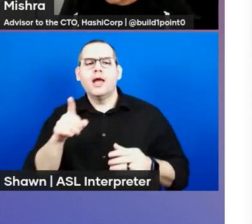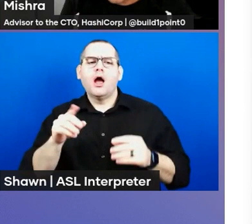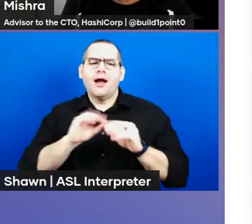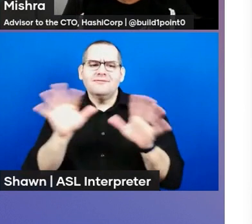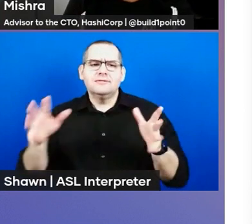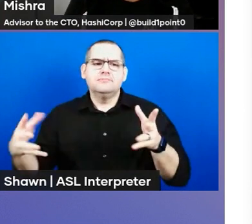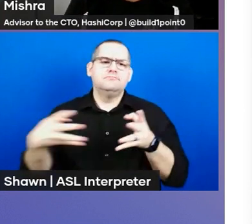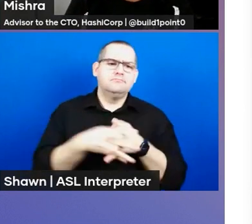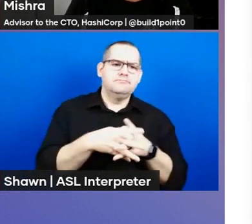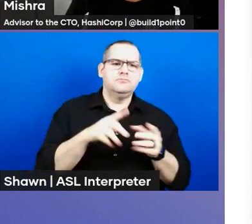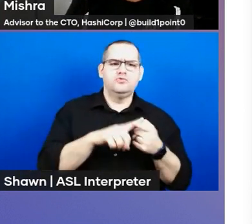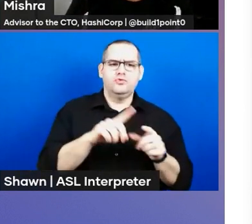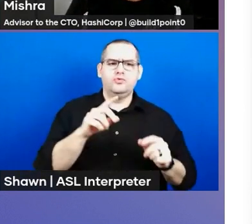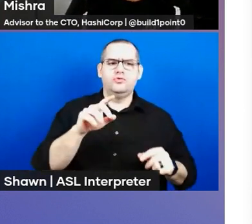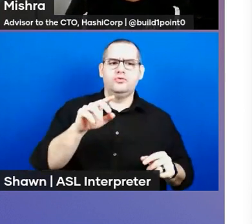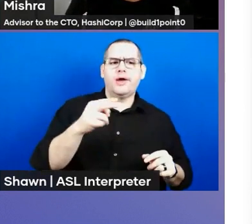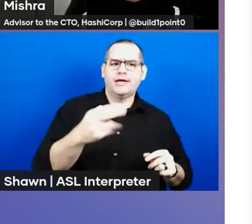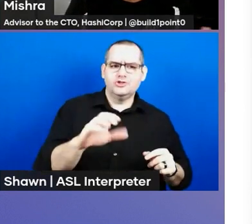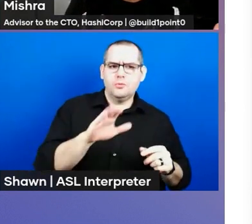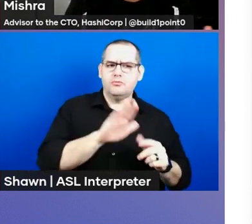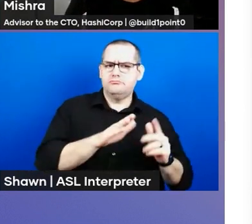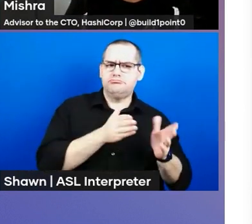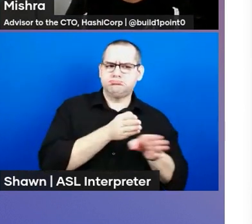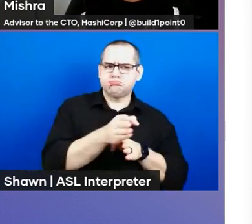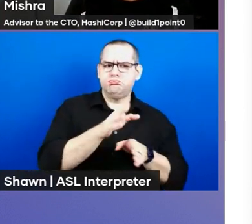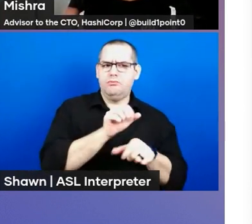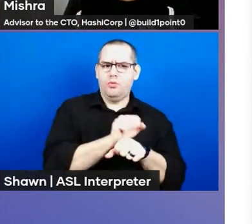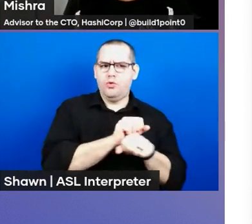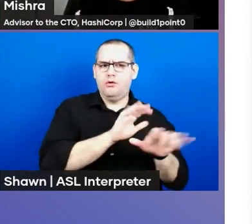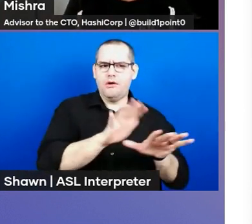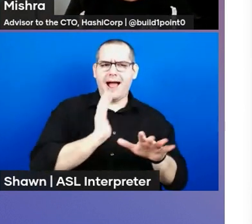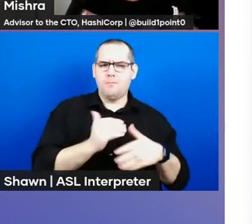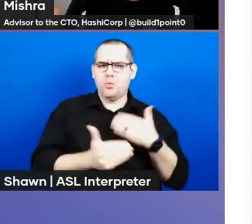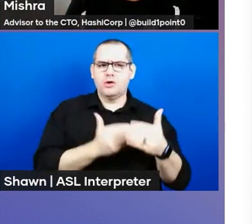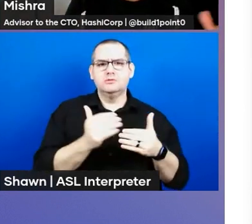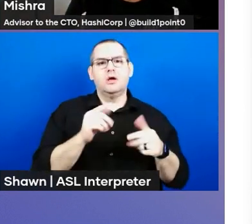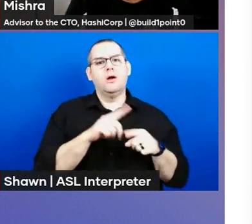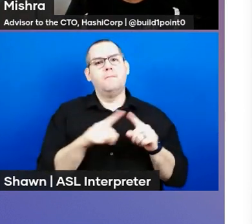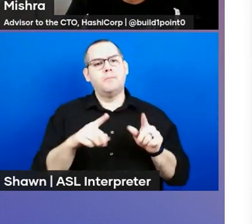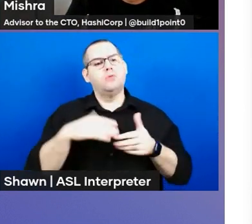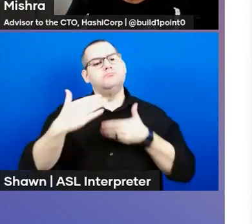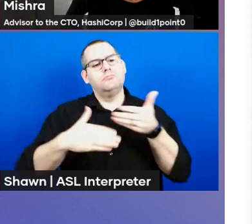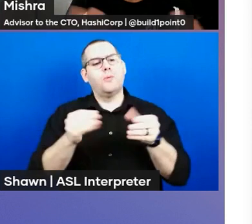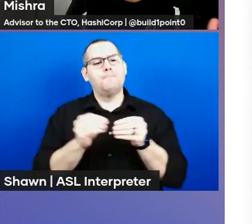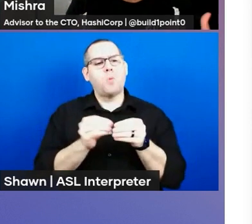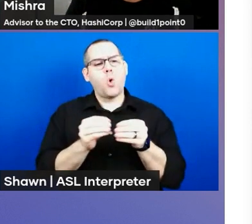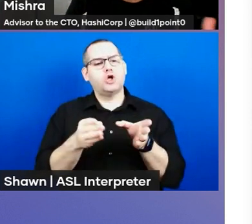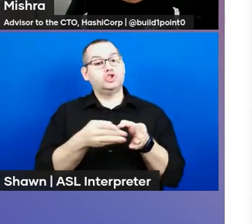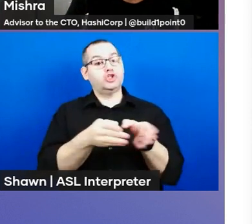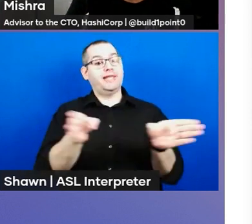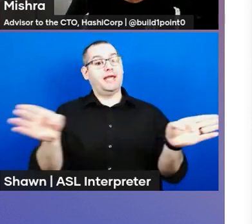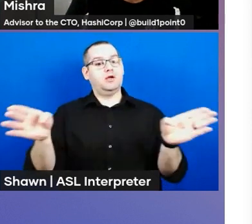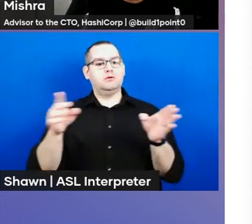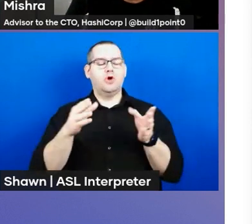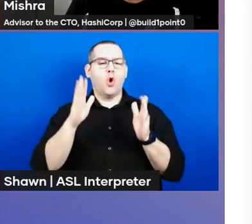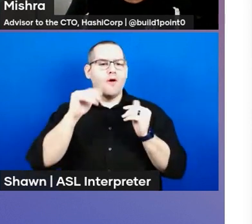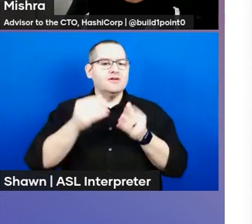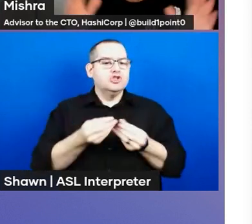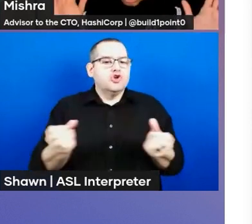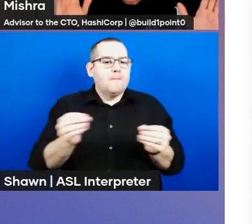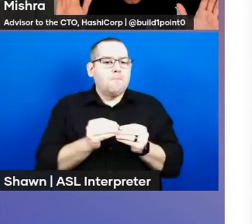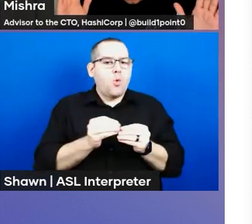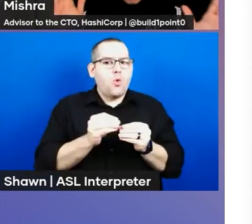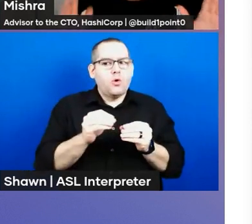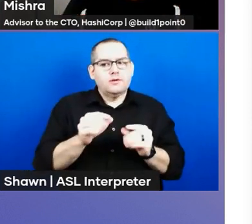HashiCorp way. And particularly to our processes, but then over time, we want to make it more and more generic, hopefully to kind of solve more use cases